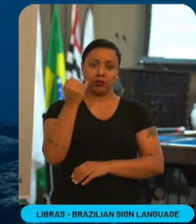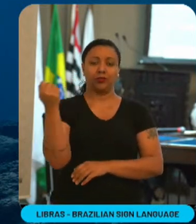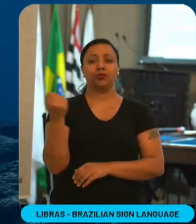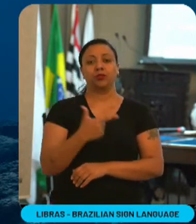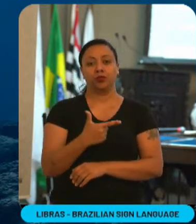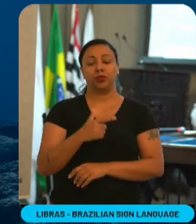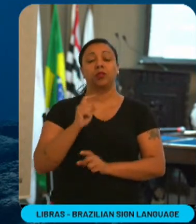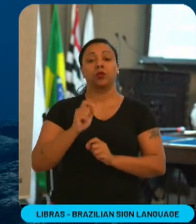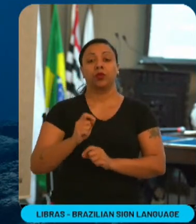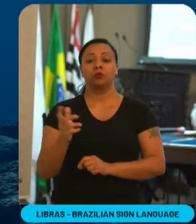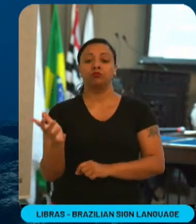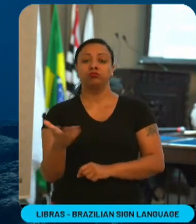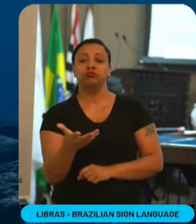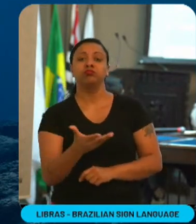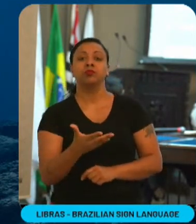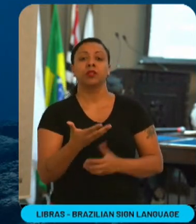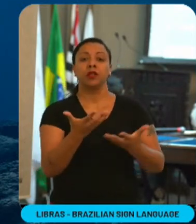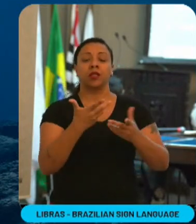significant